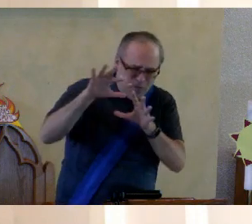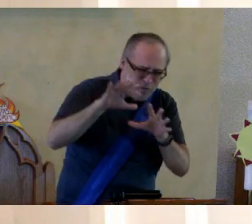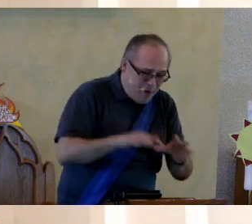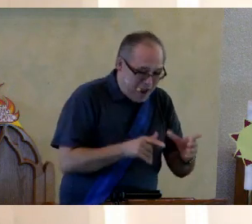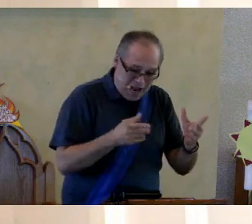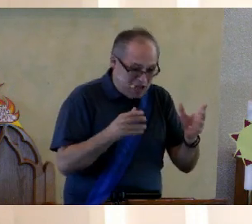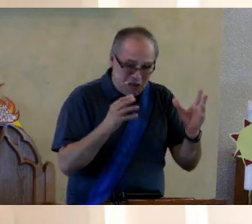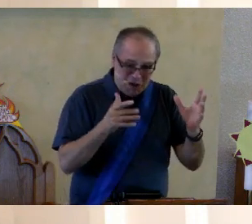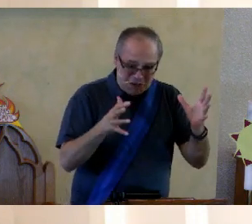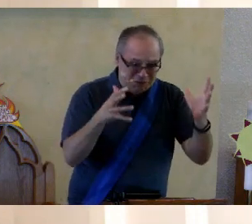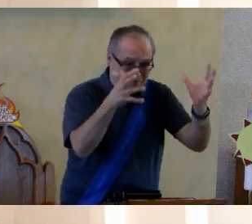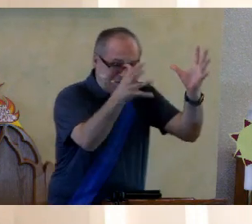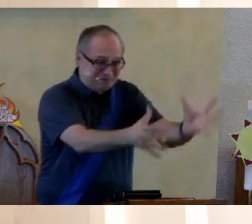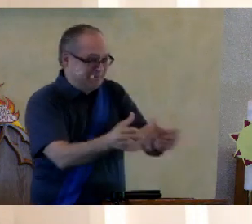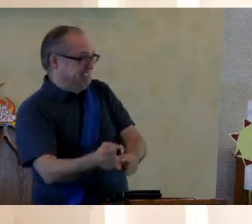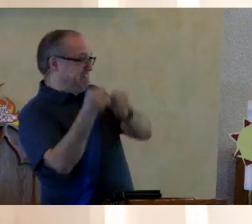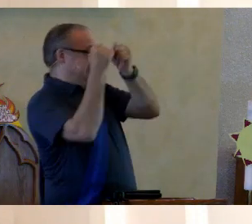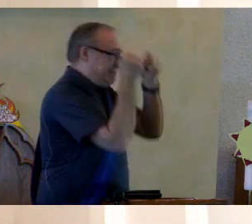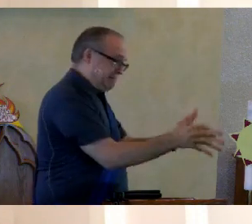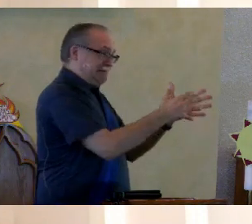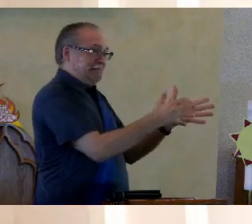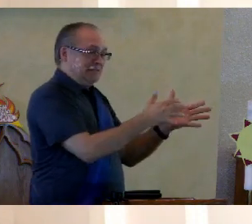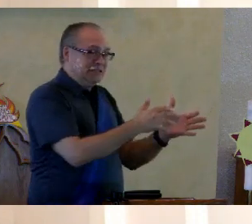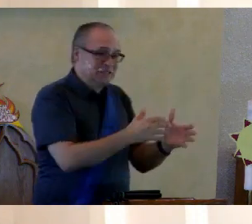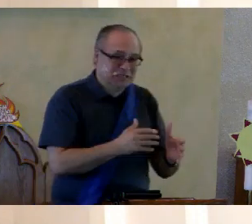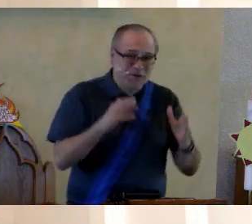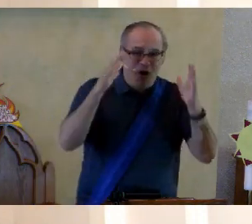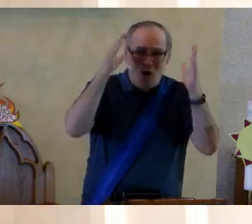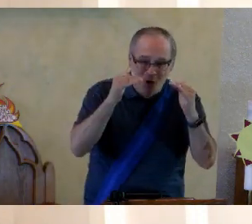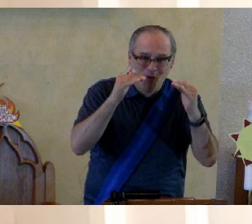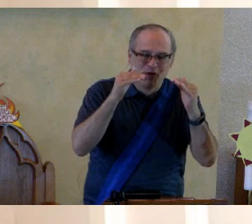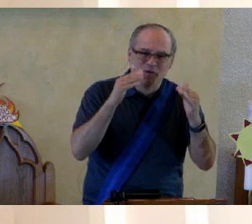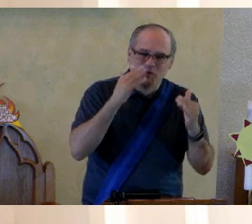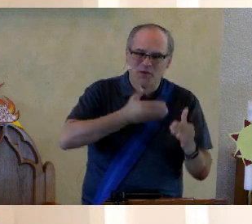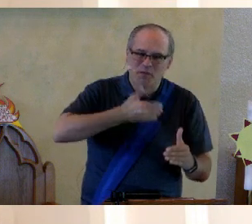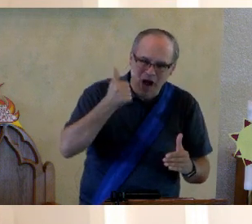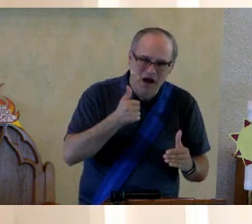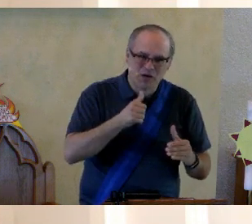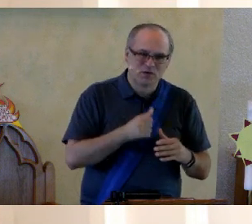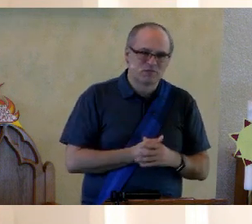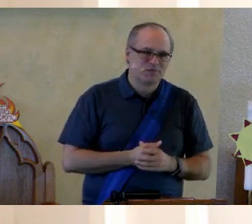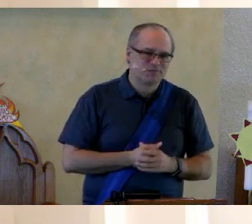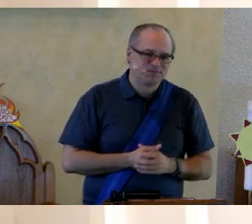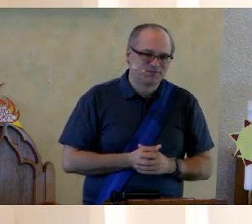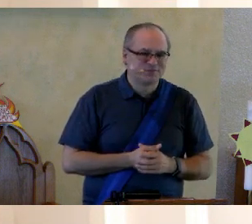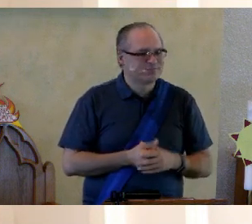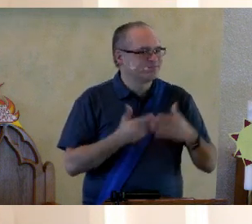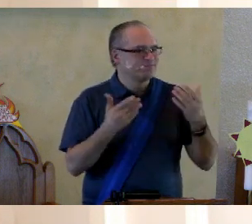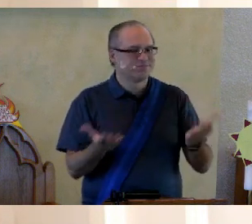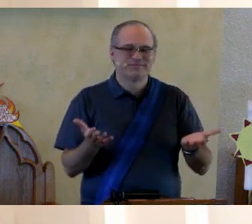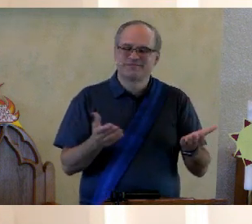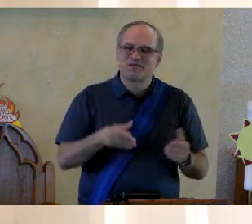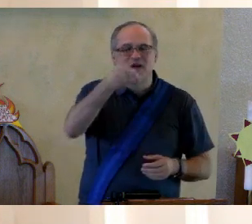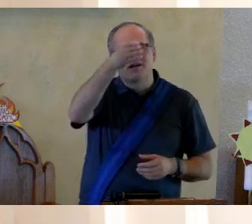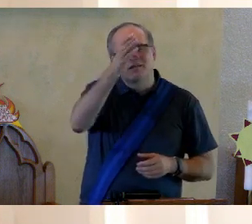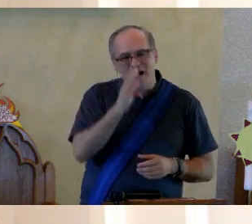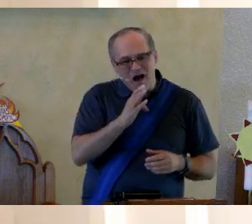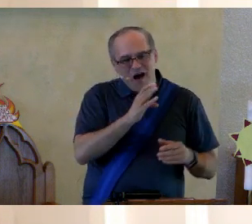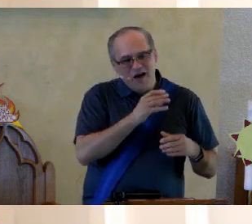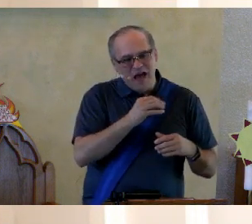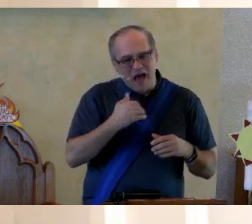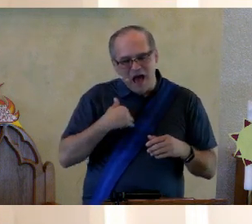hoped for the best. But God. While all of this was happening, God prepared a great fish to swallow Jonah